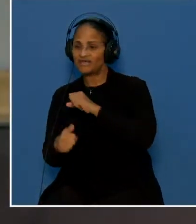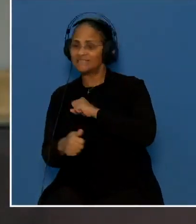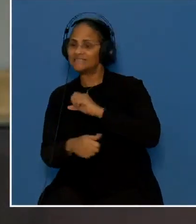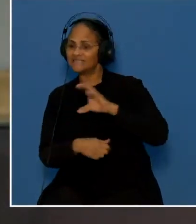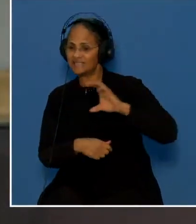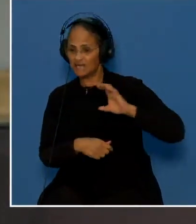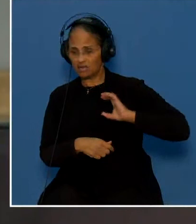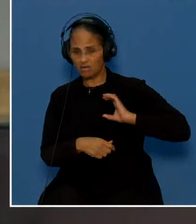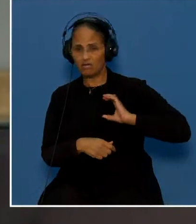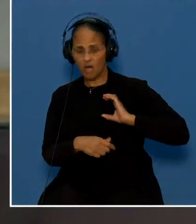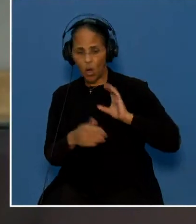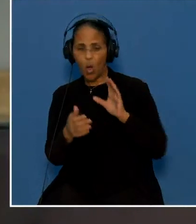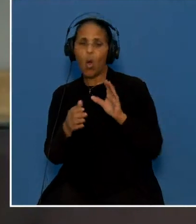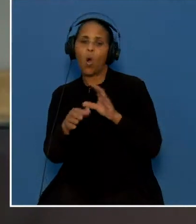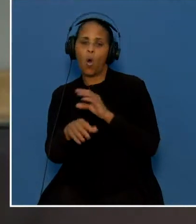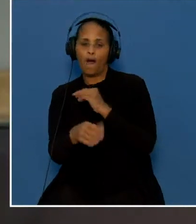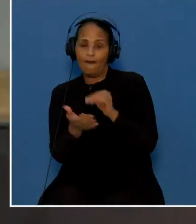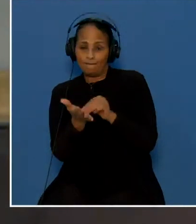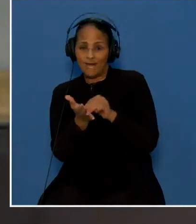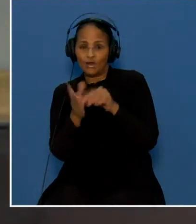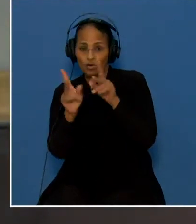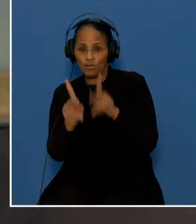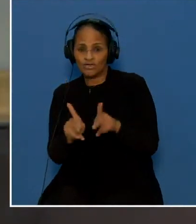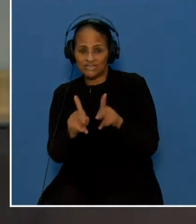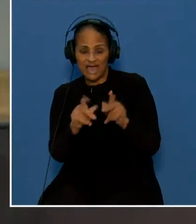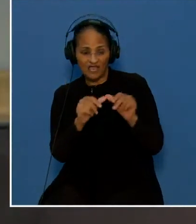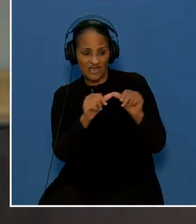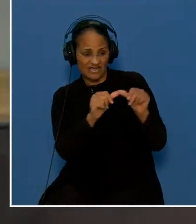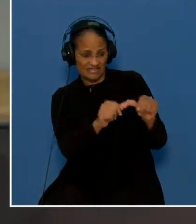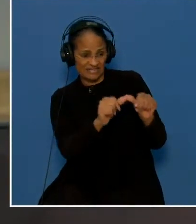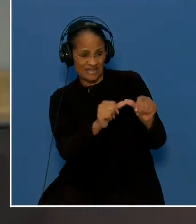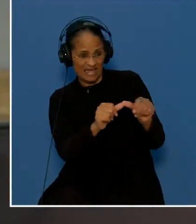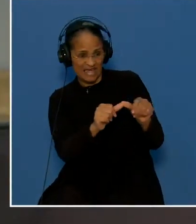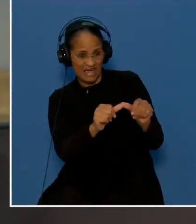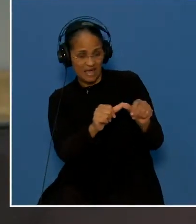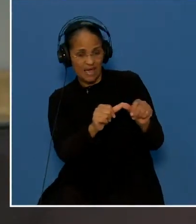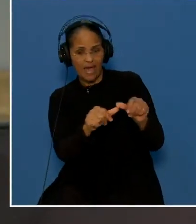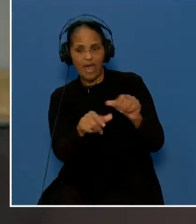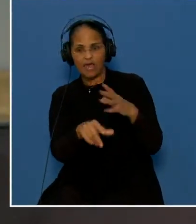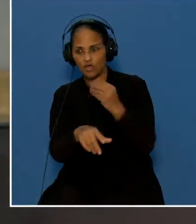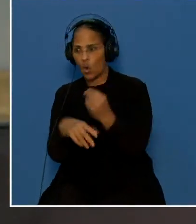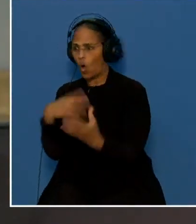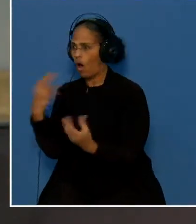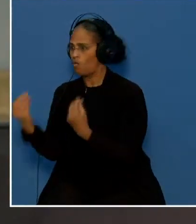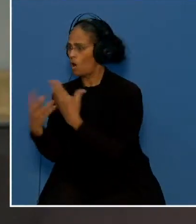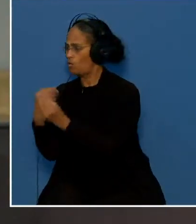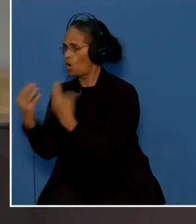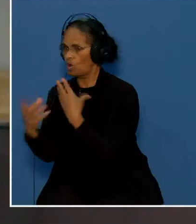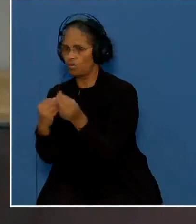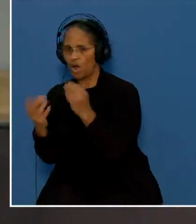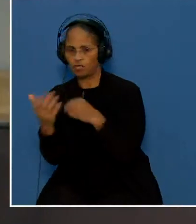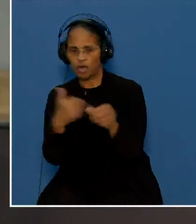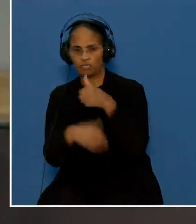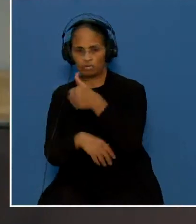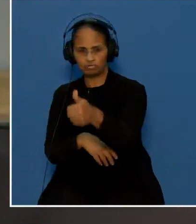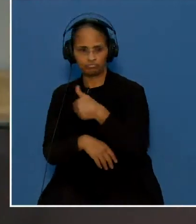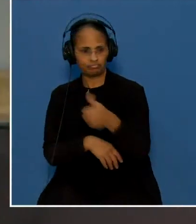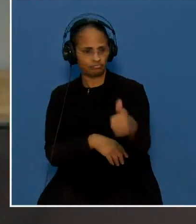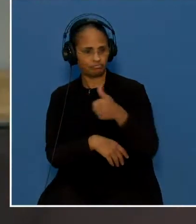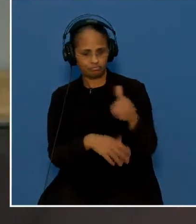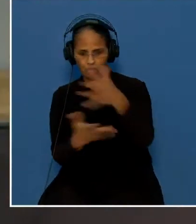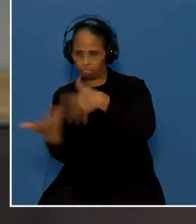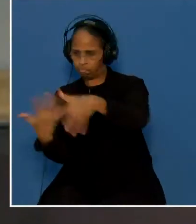vulnerable person in your home and they stay in while you are constantly going and coming, mixing with lots of